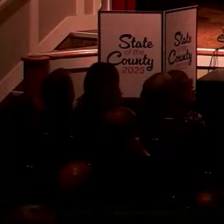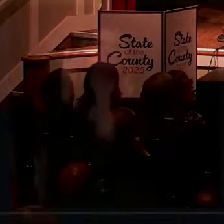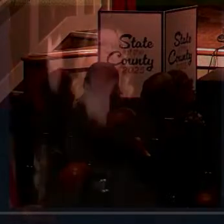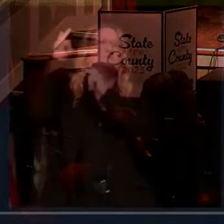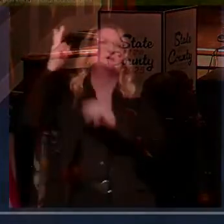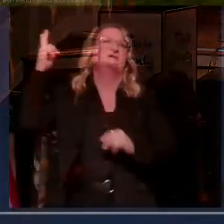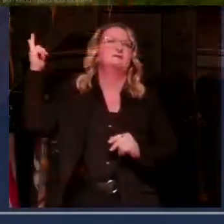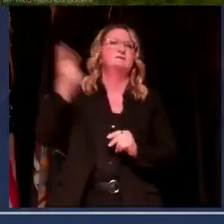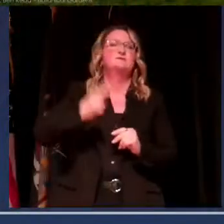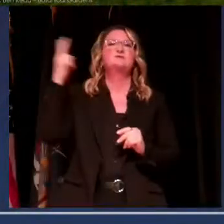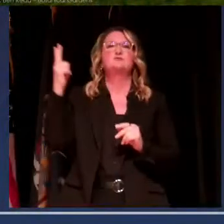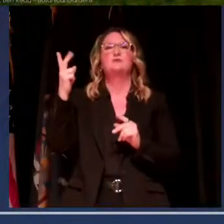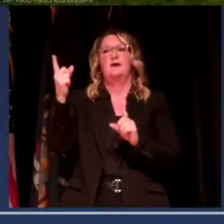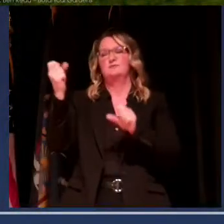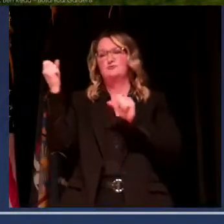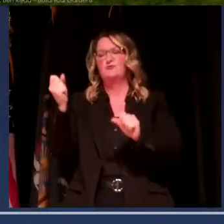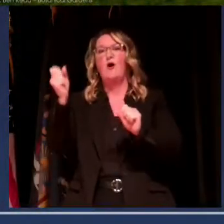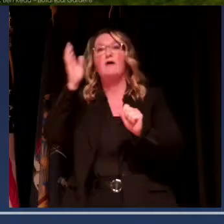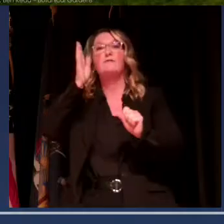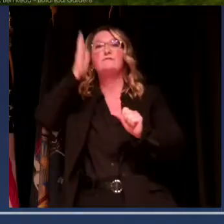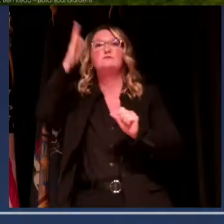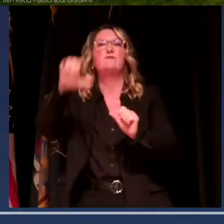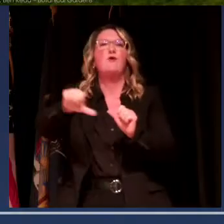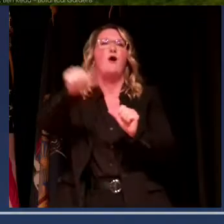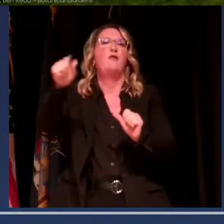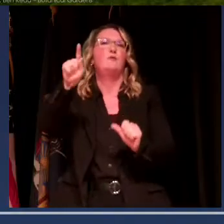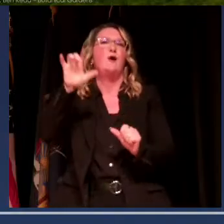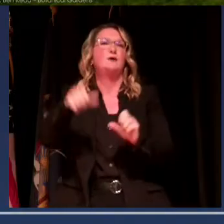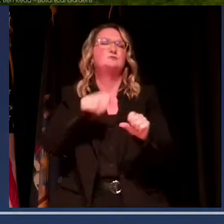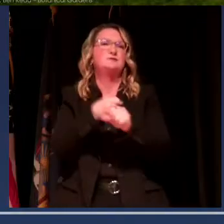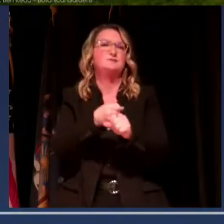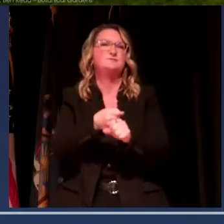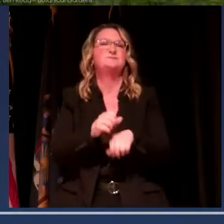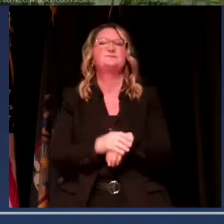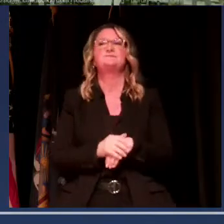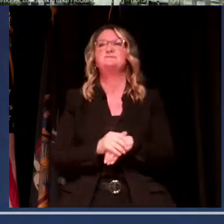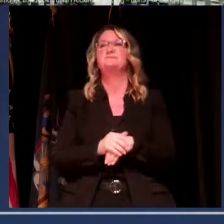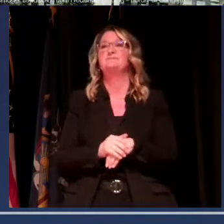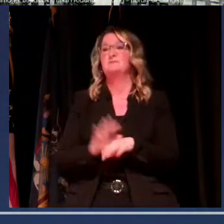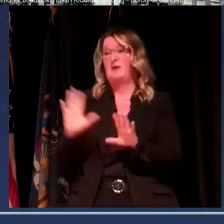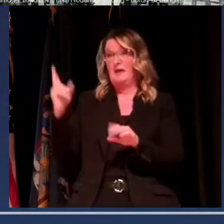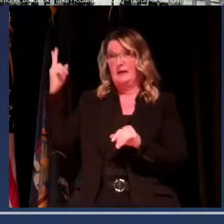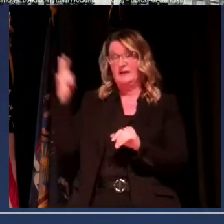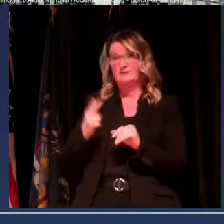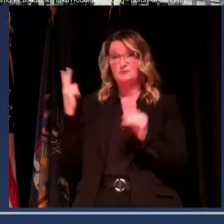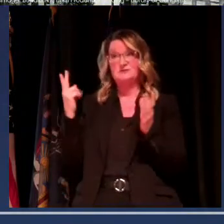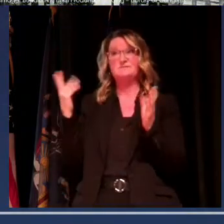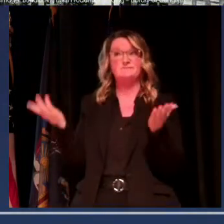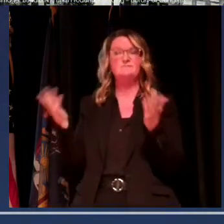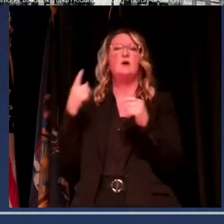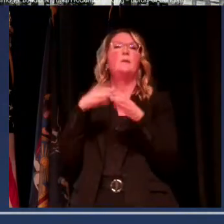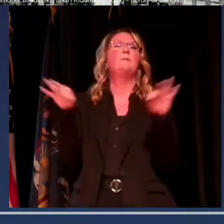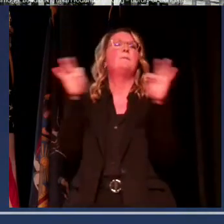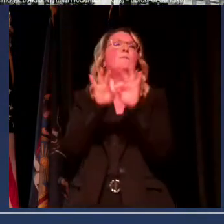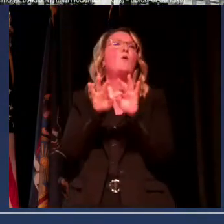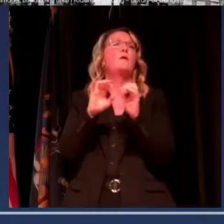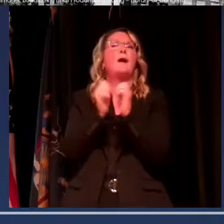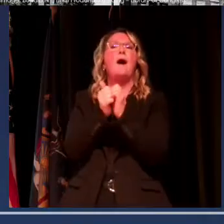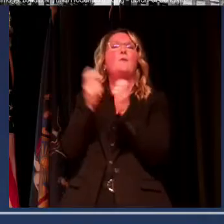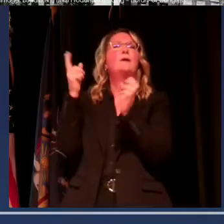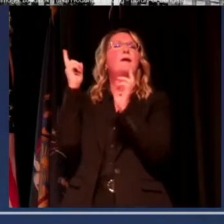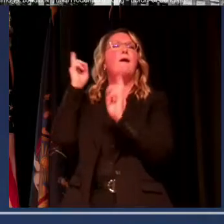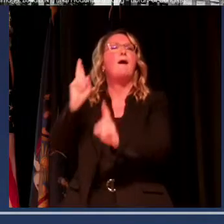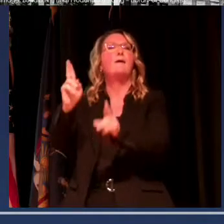and ensuring a strong future for another century. Speaking of history, one of the most important ways we honor our past